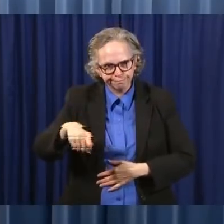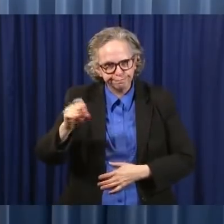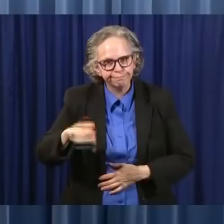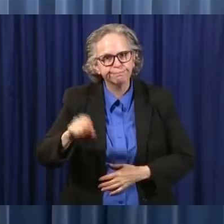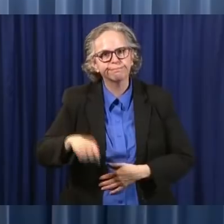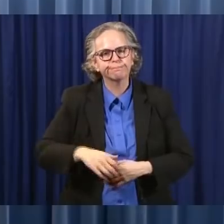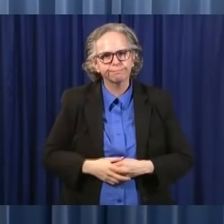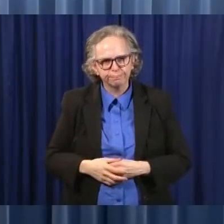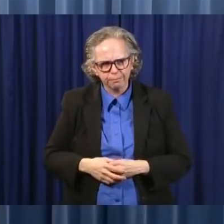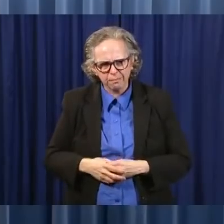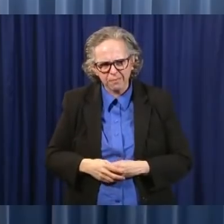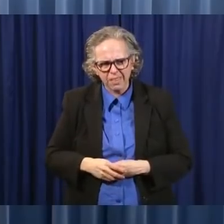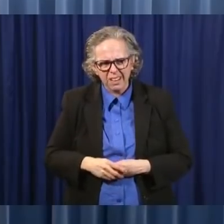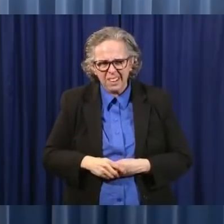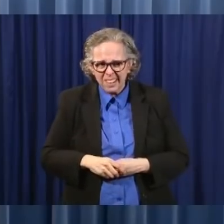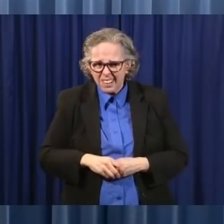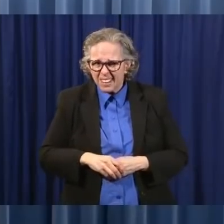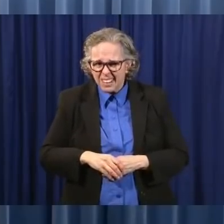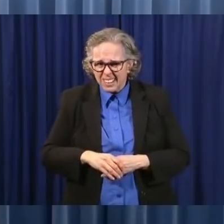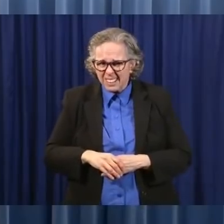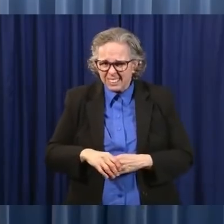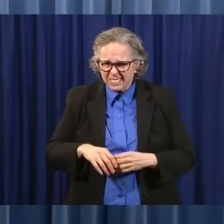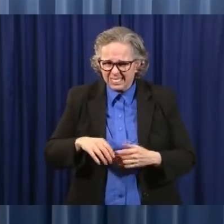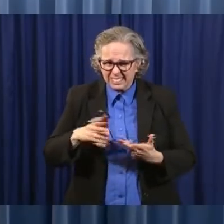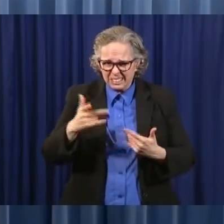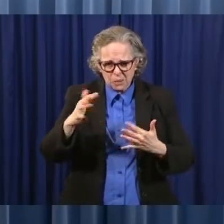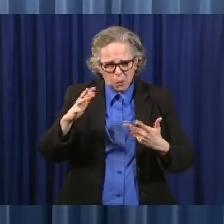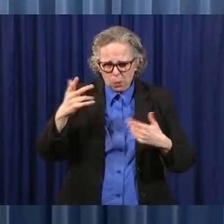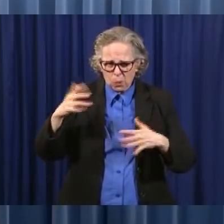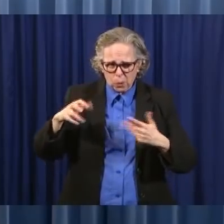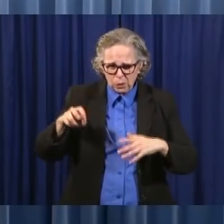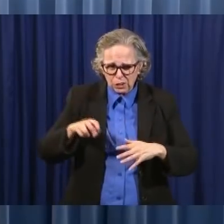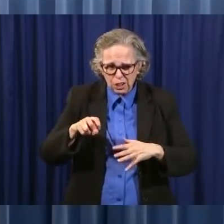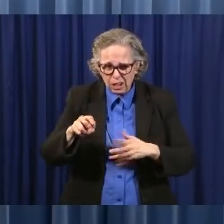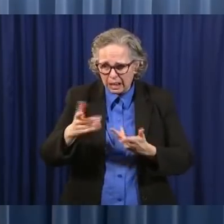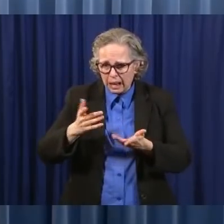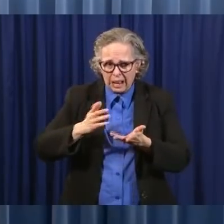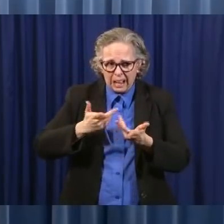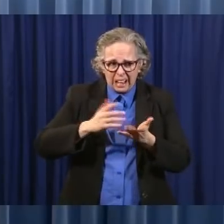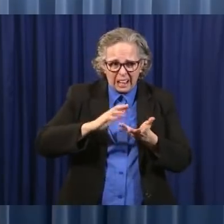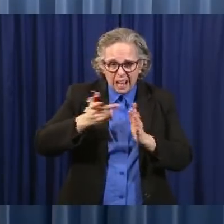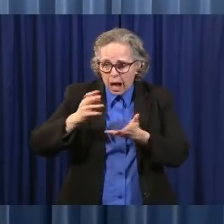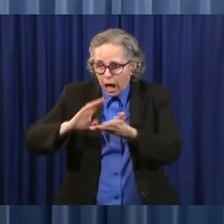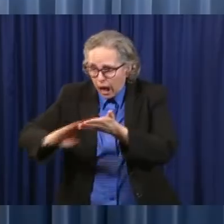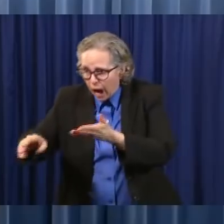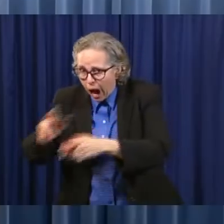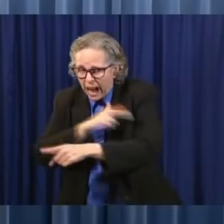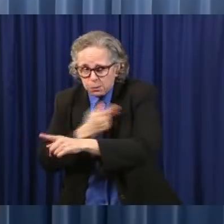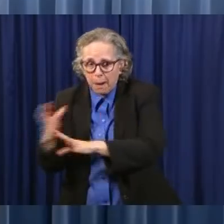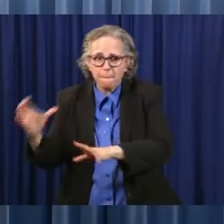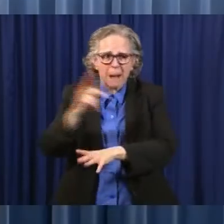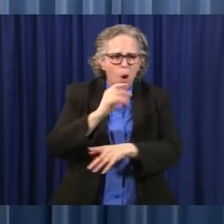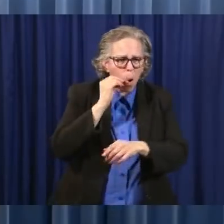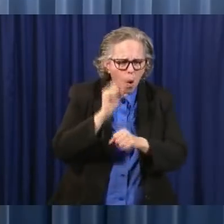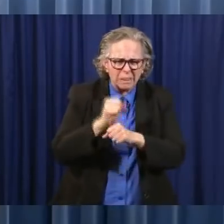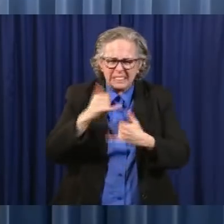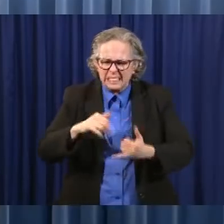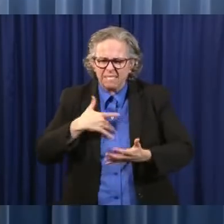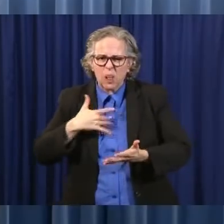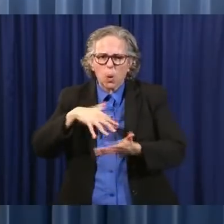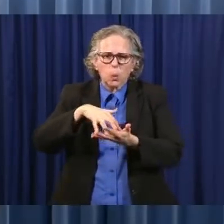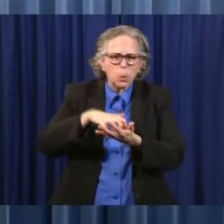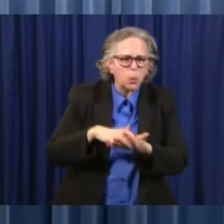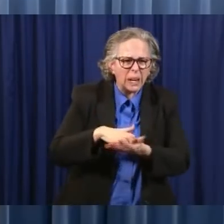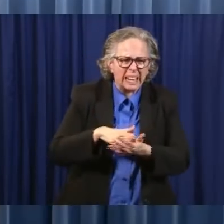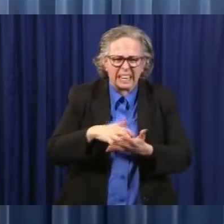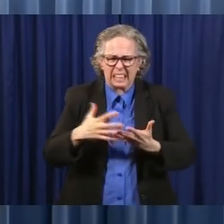It was quite the journey once I got out of the hospital, just to regain my strength and just to do basic things at home. But